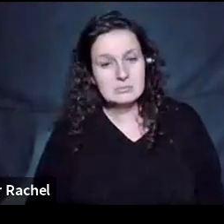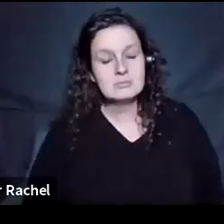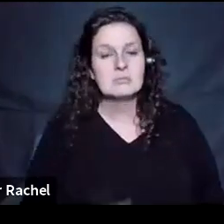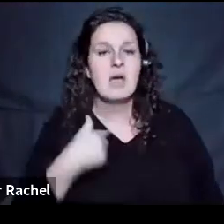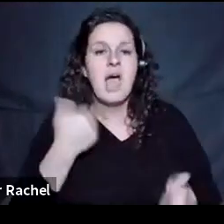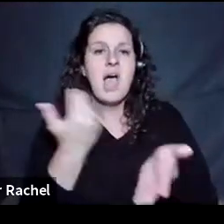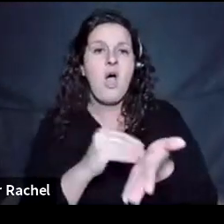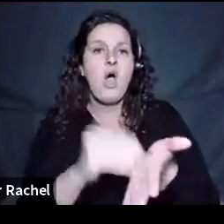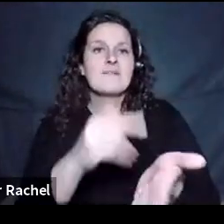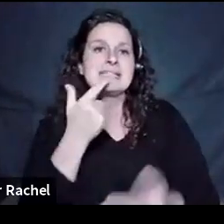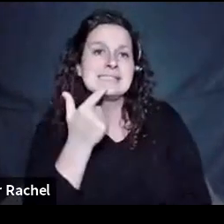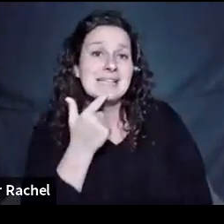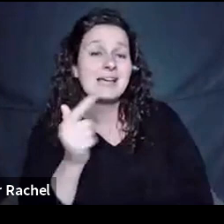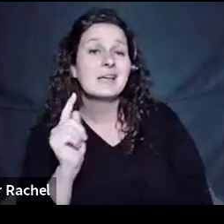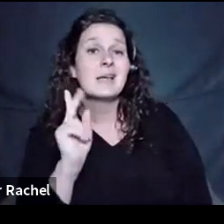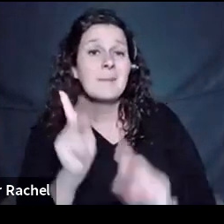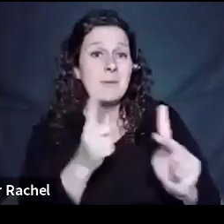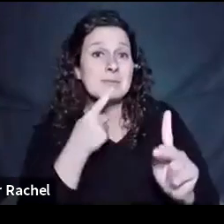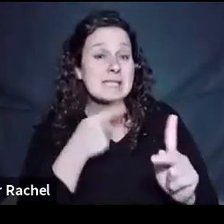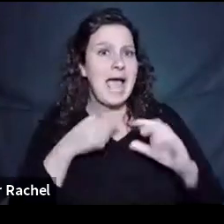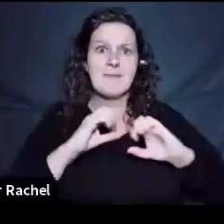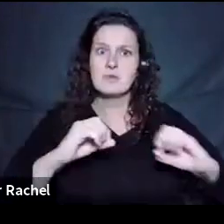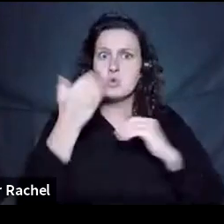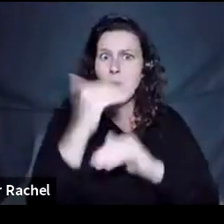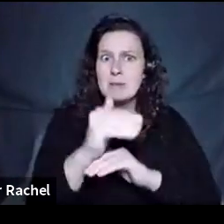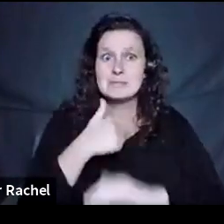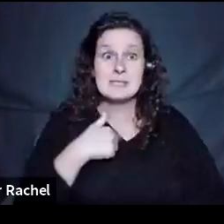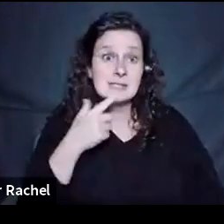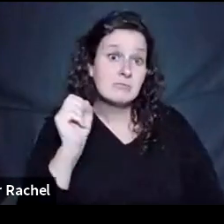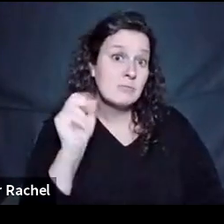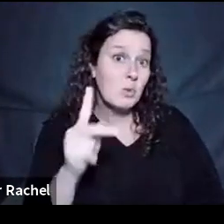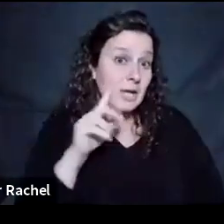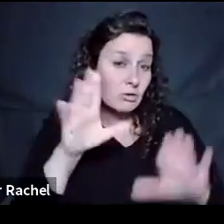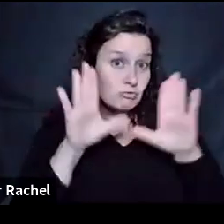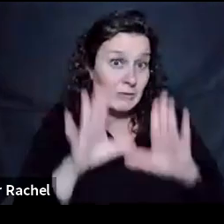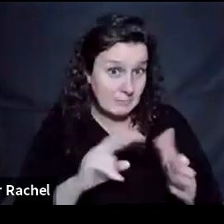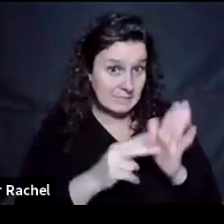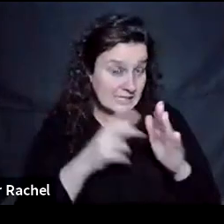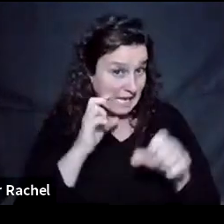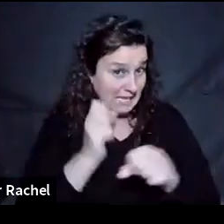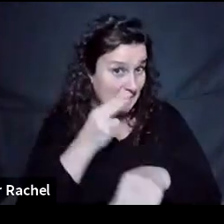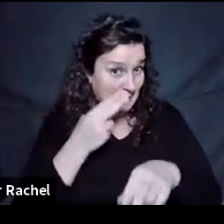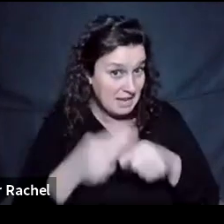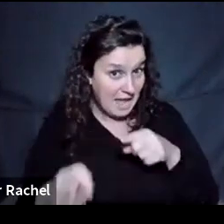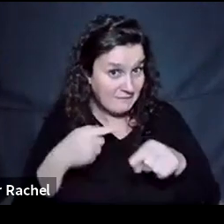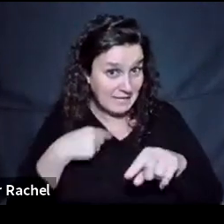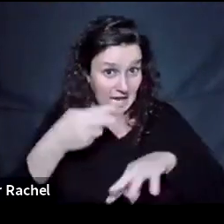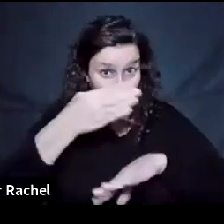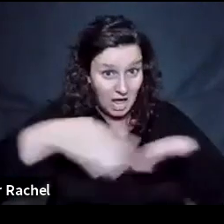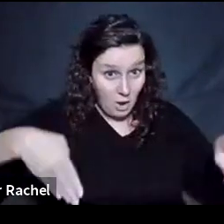say, when folks say that I have no limits, and I say, okay, great. So I can go grab my knife and take a finger off then, right?